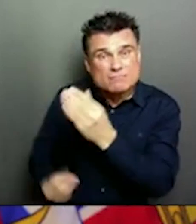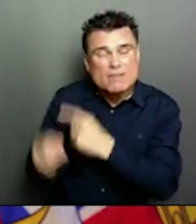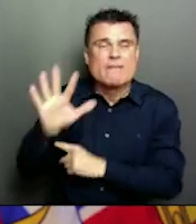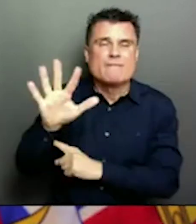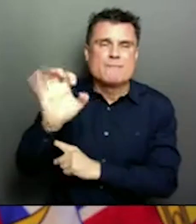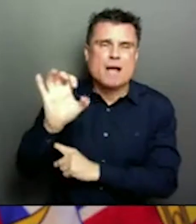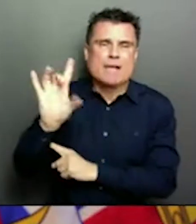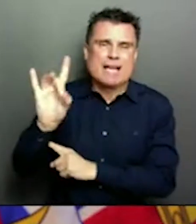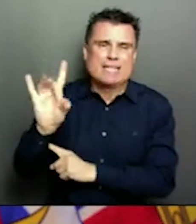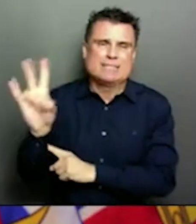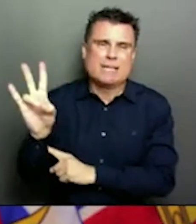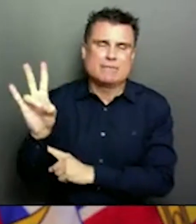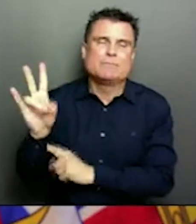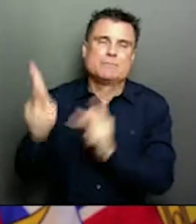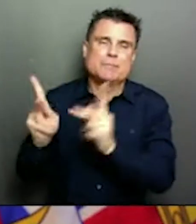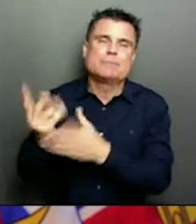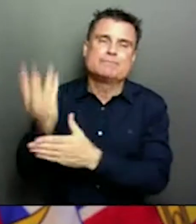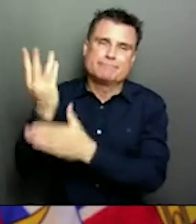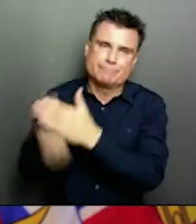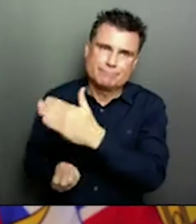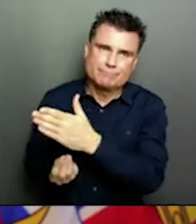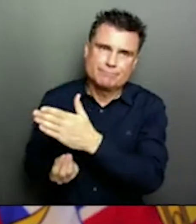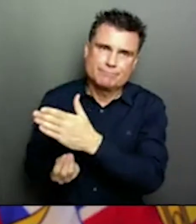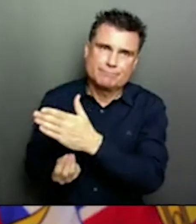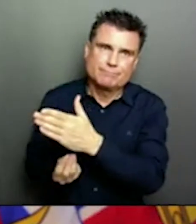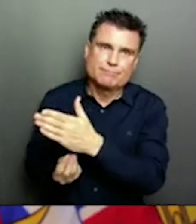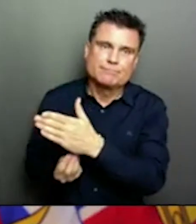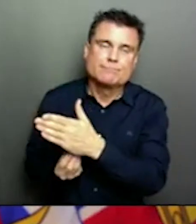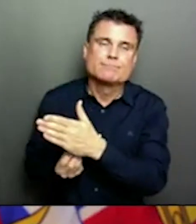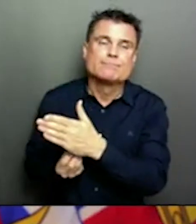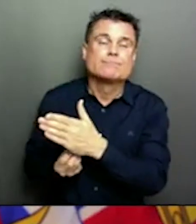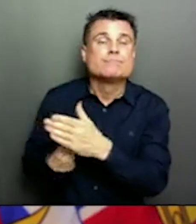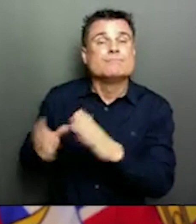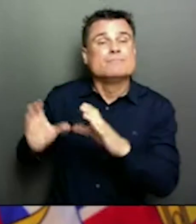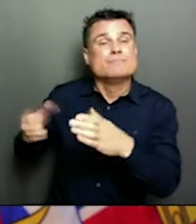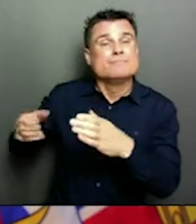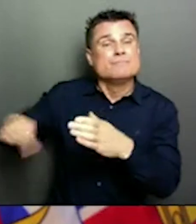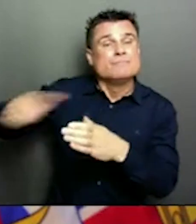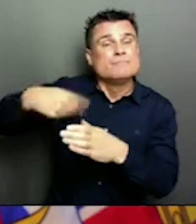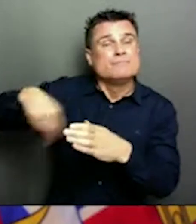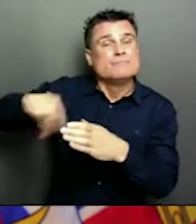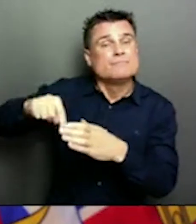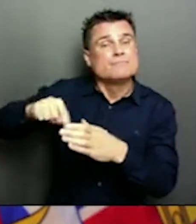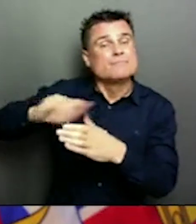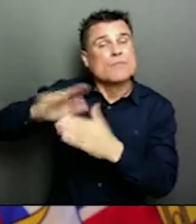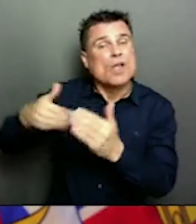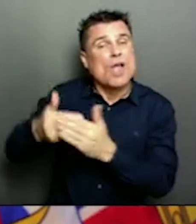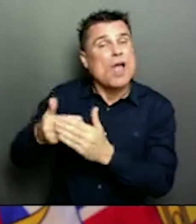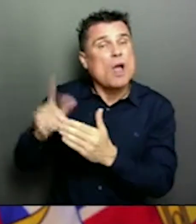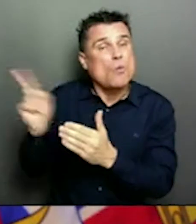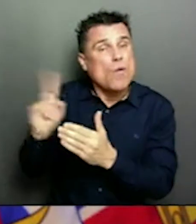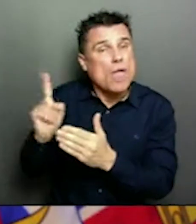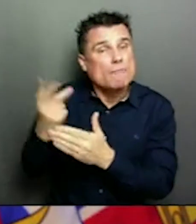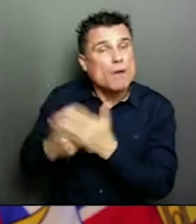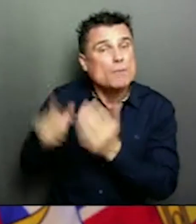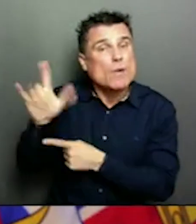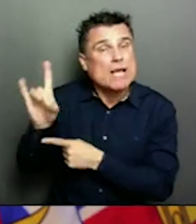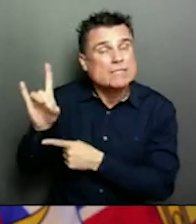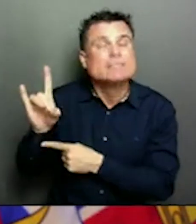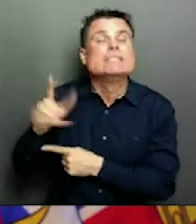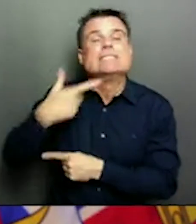2 of these people are elders and seniors who were in long-term care homes in various places across